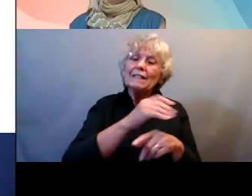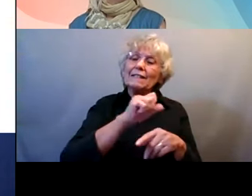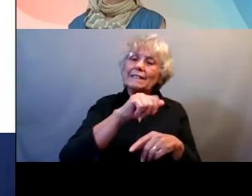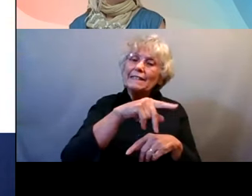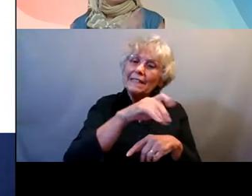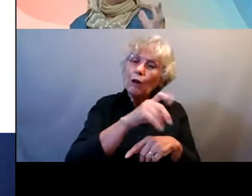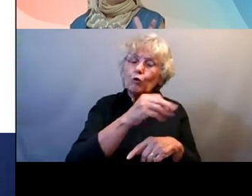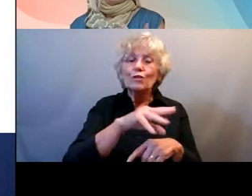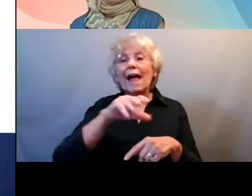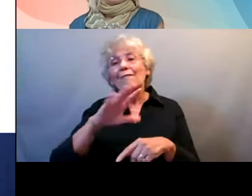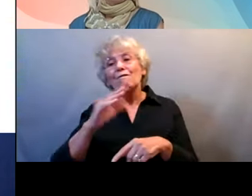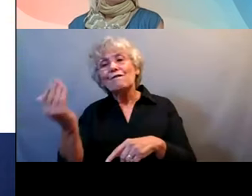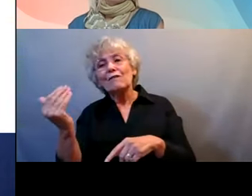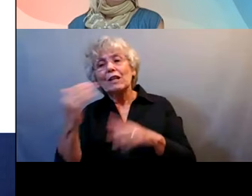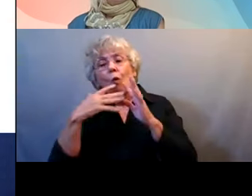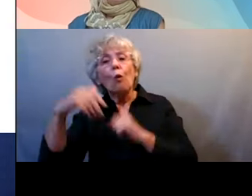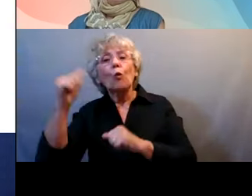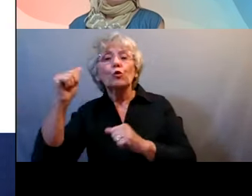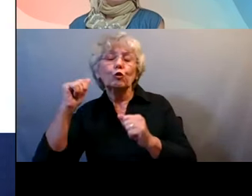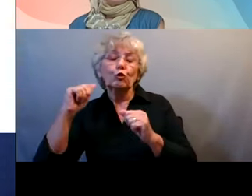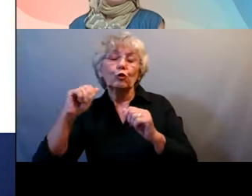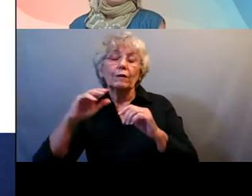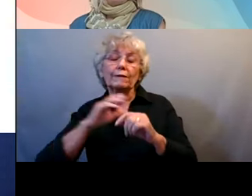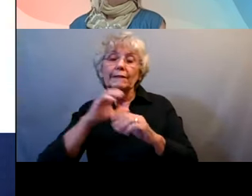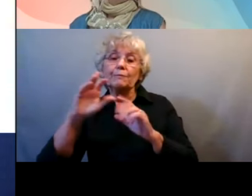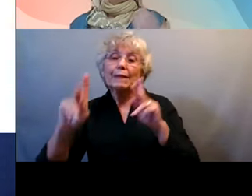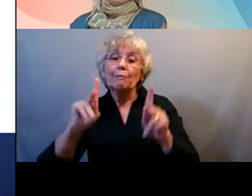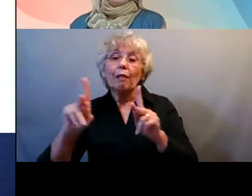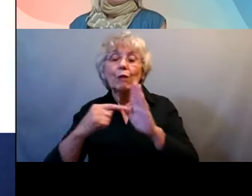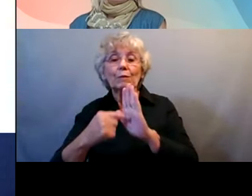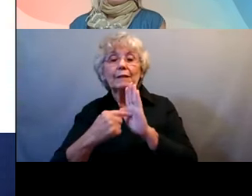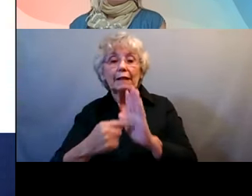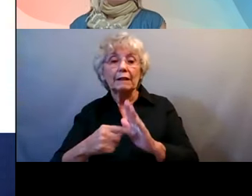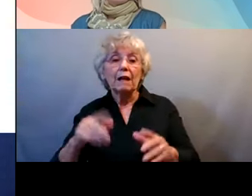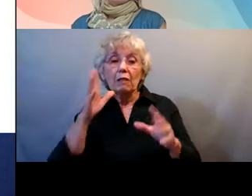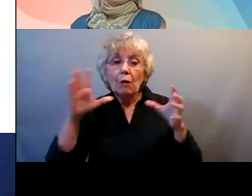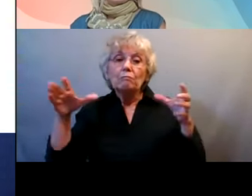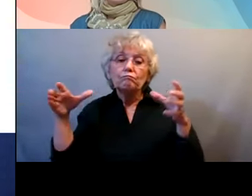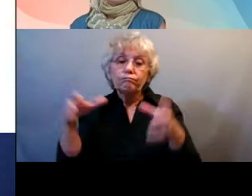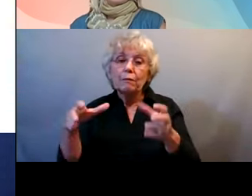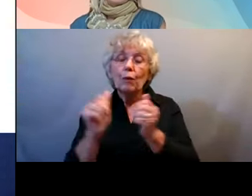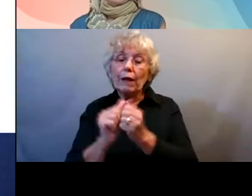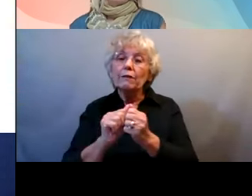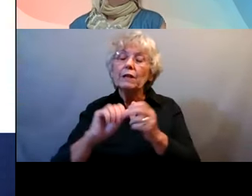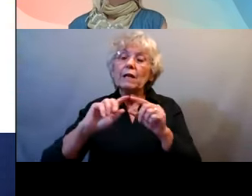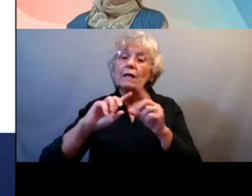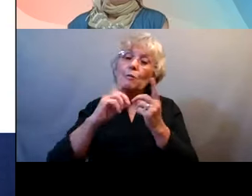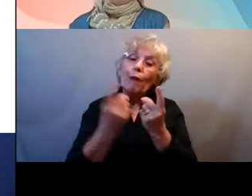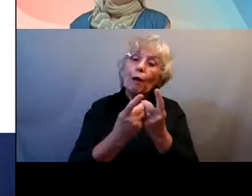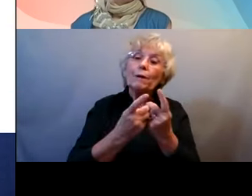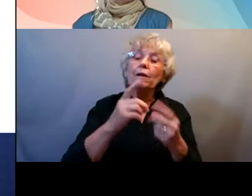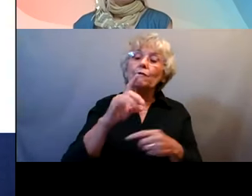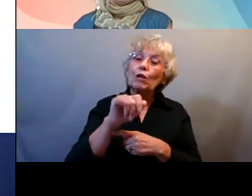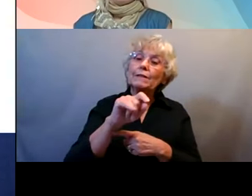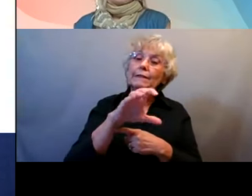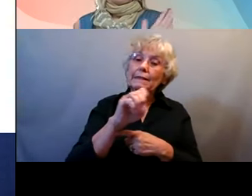this larger coordinating council that we will convene with the Department of Justice, the Attorney General.